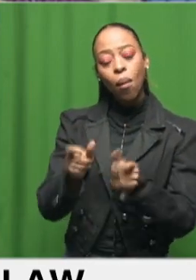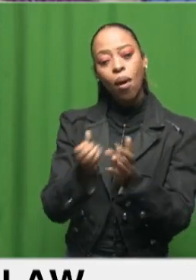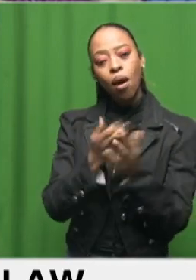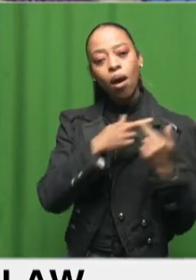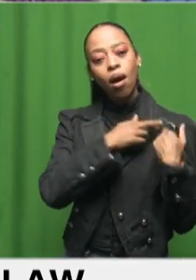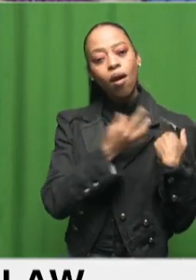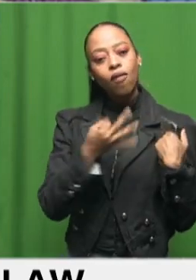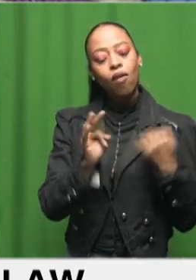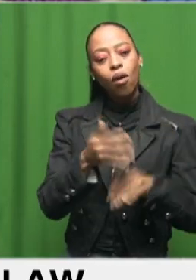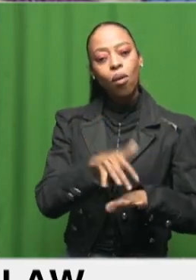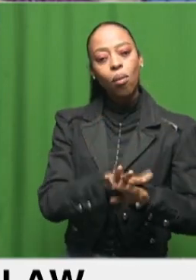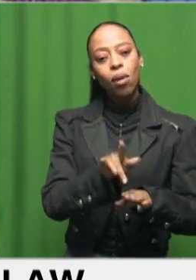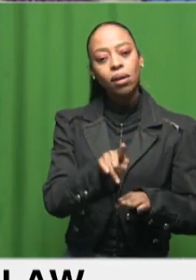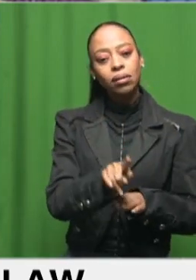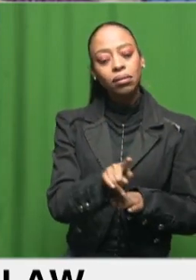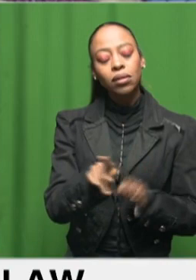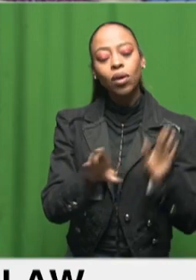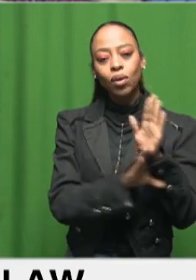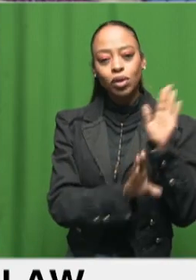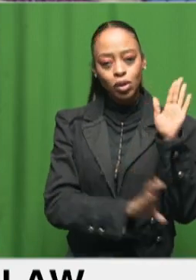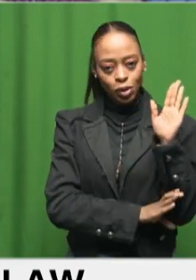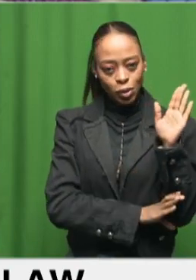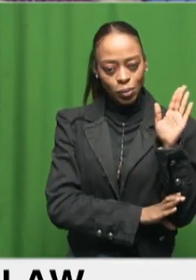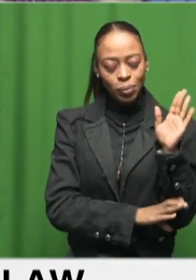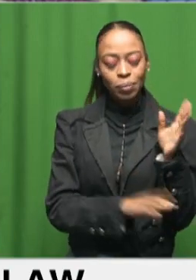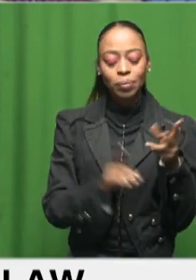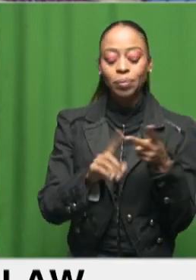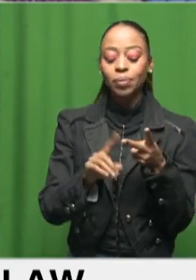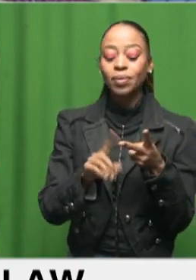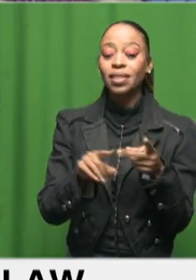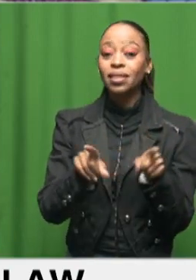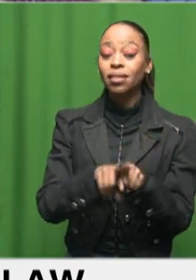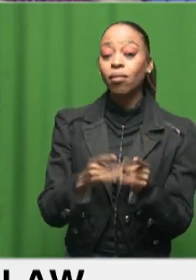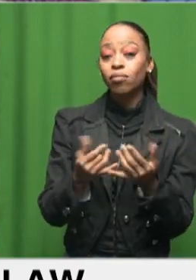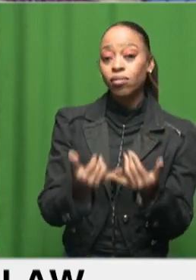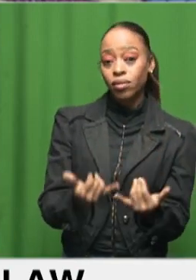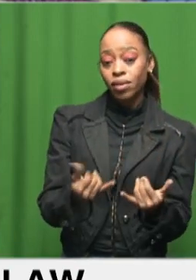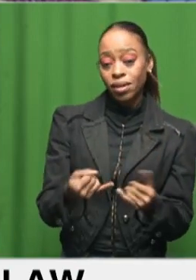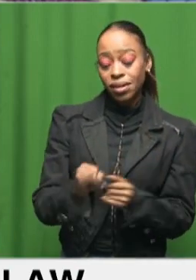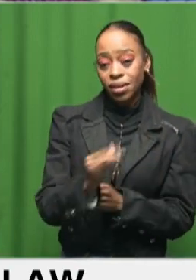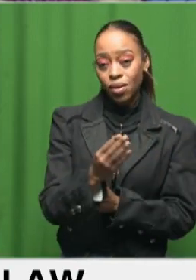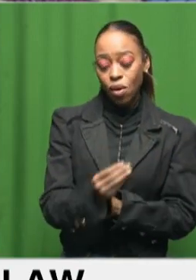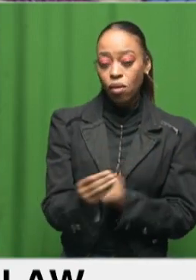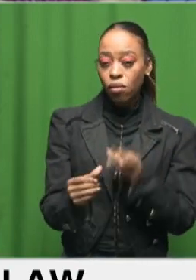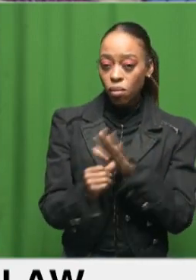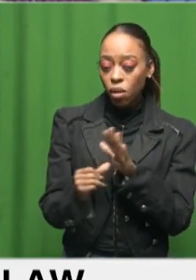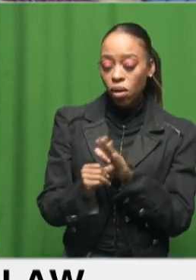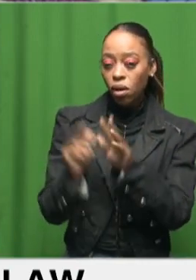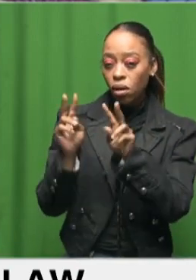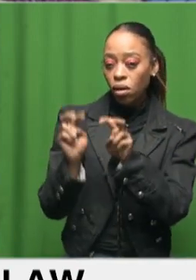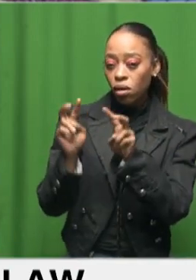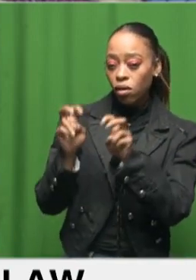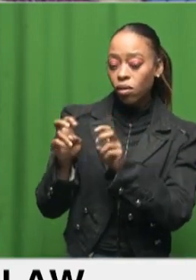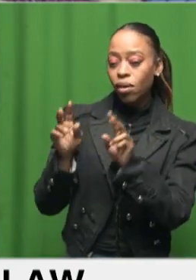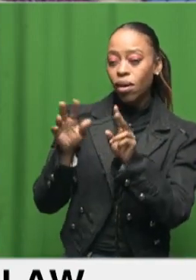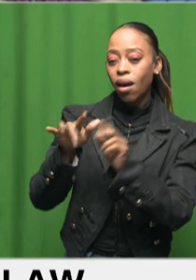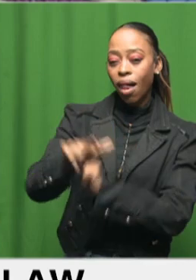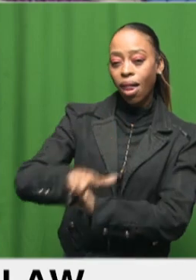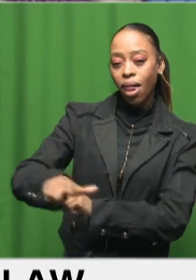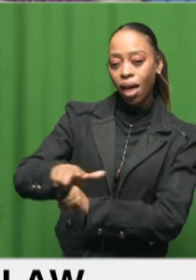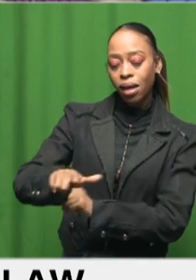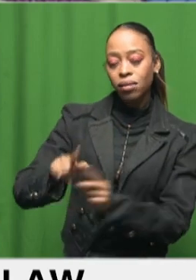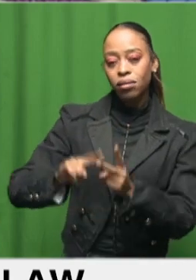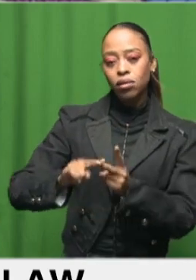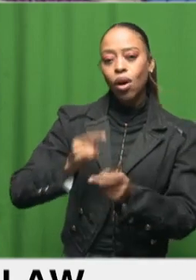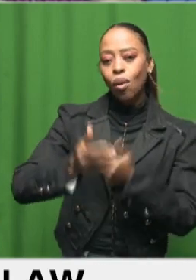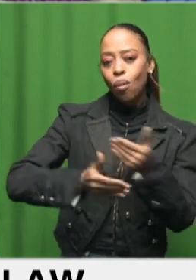the implementation of the Constitution. And of course today, we still have critical issues like the land question,